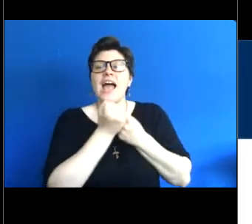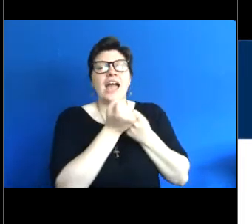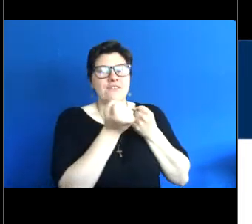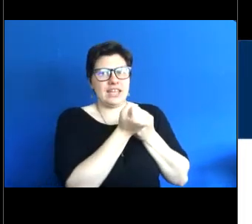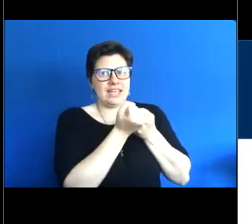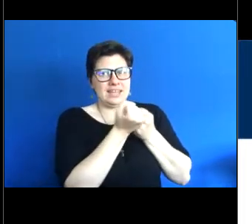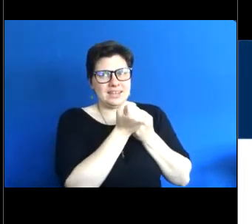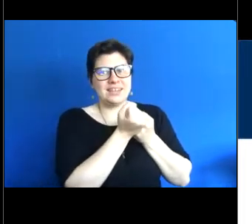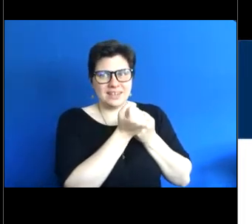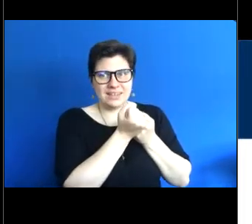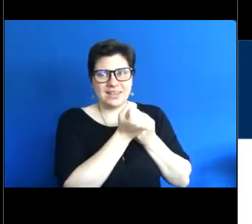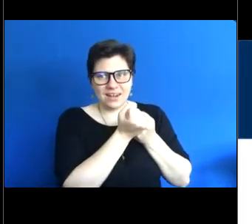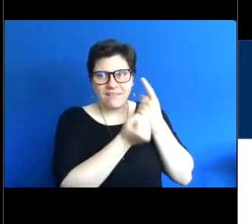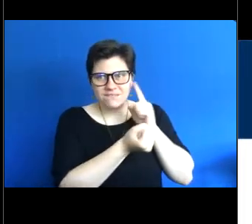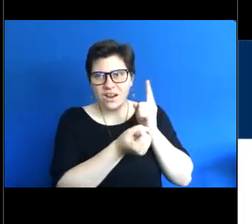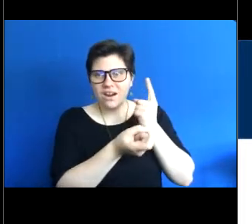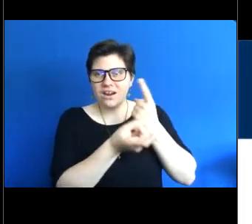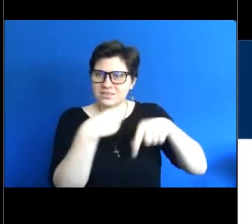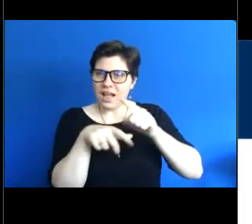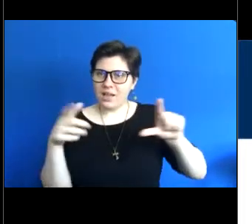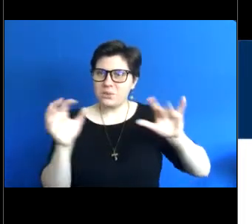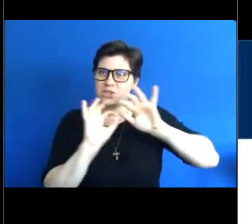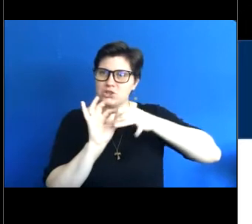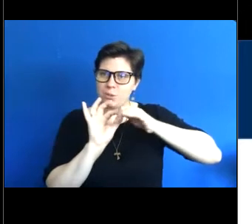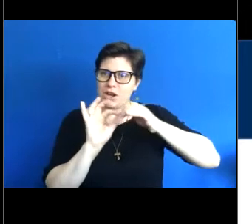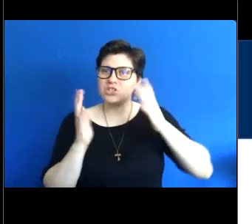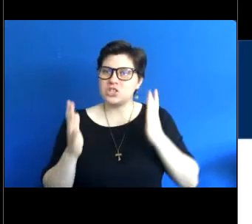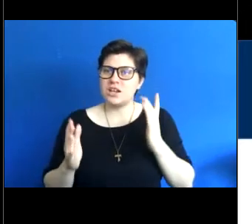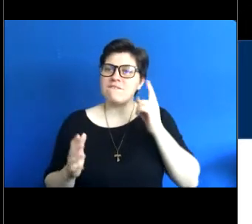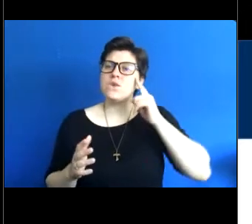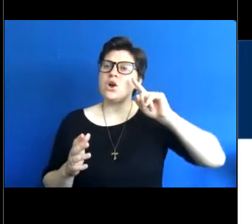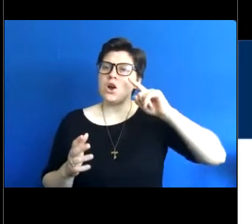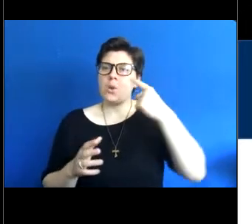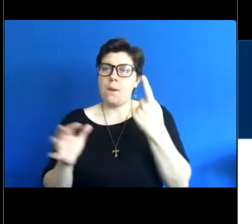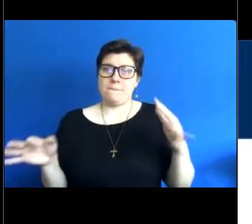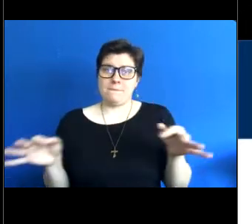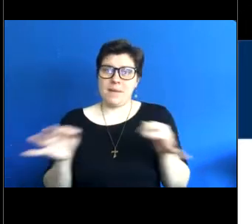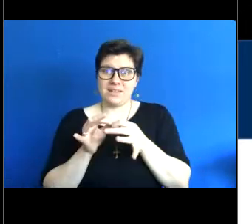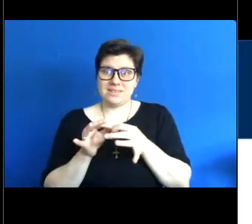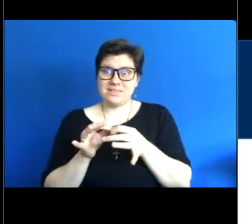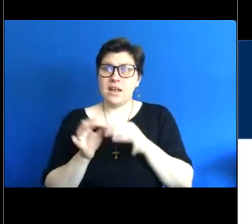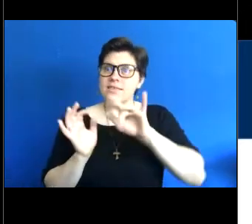for sign language interpretation for one of the masses. And this led